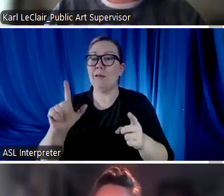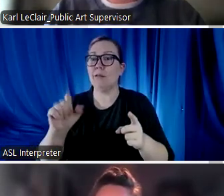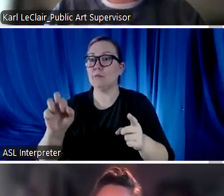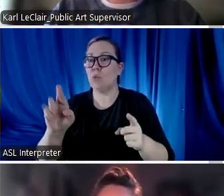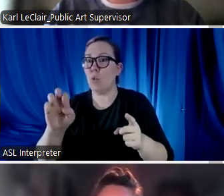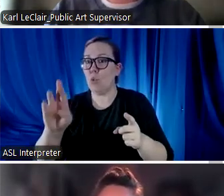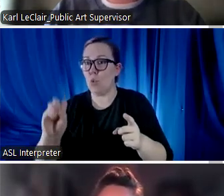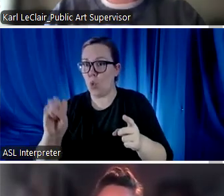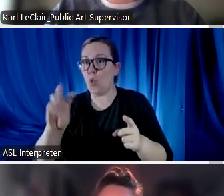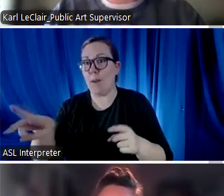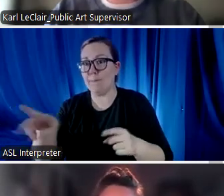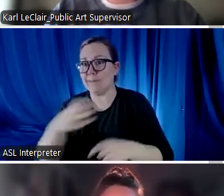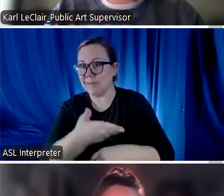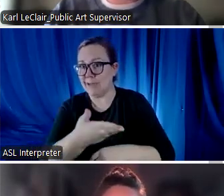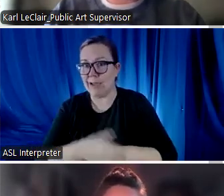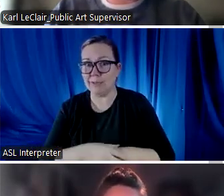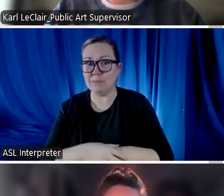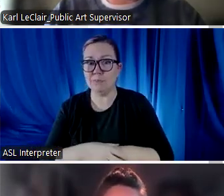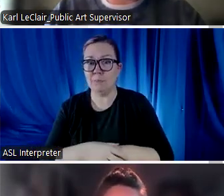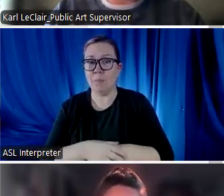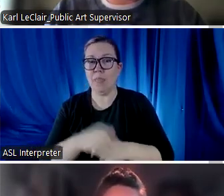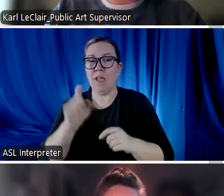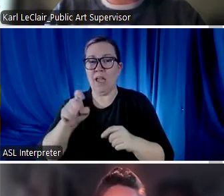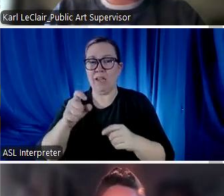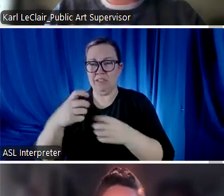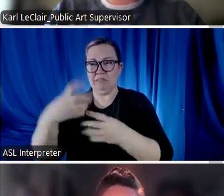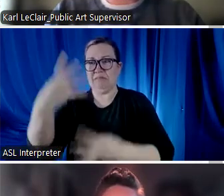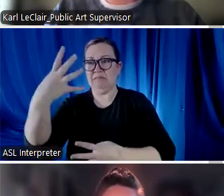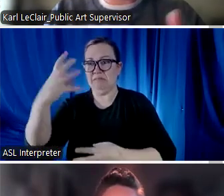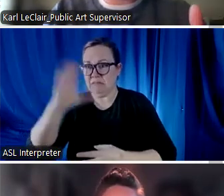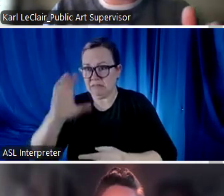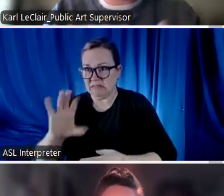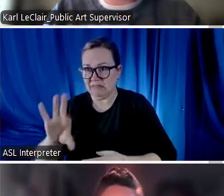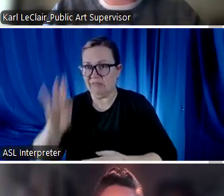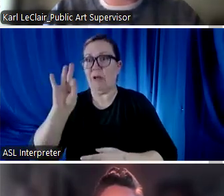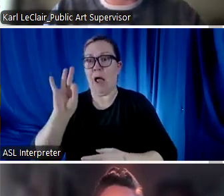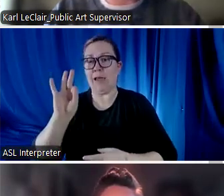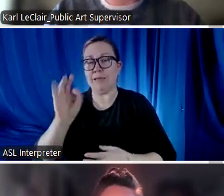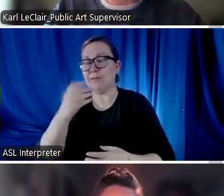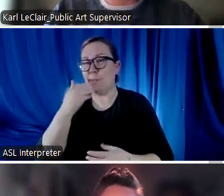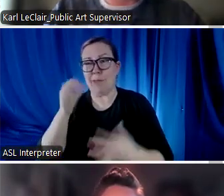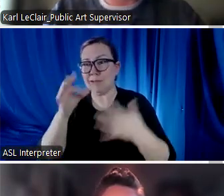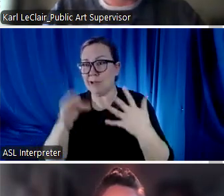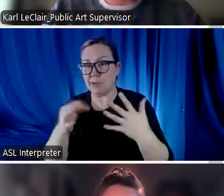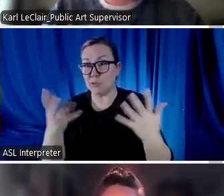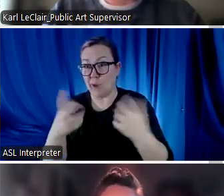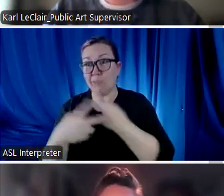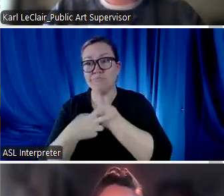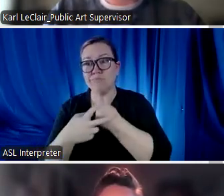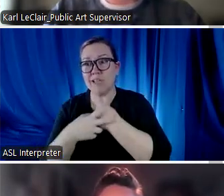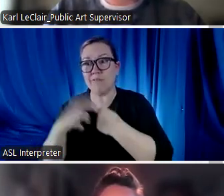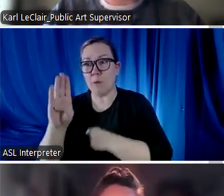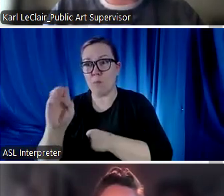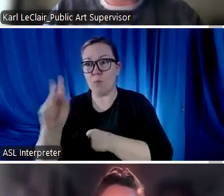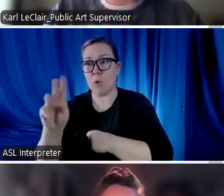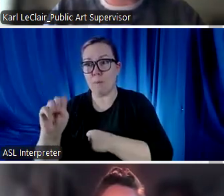And it's a bit buried within the actual navigation of the website. So best option, either bookmark it or you can just type